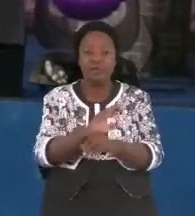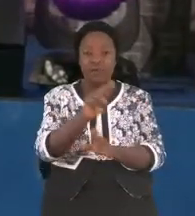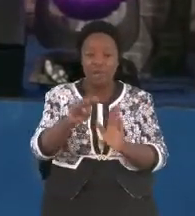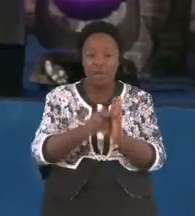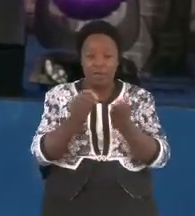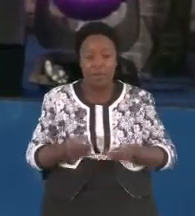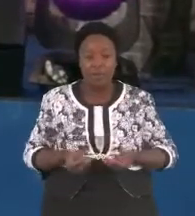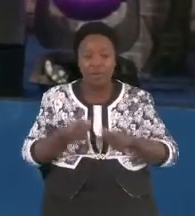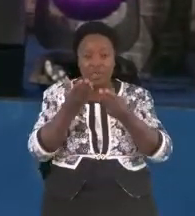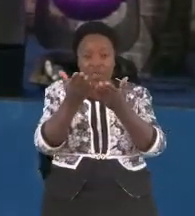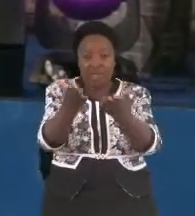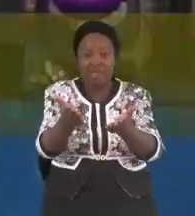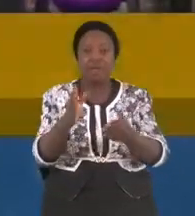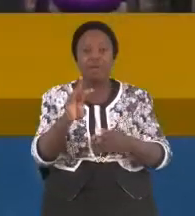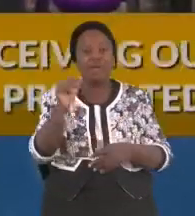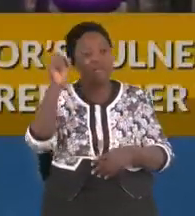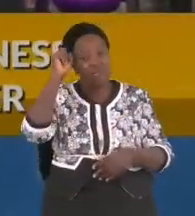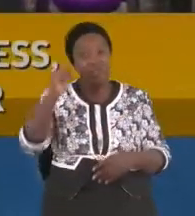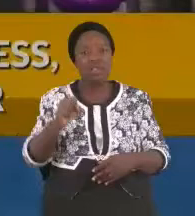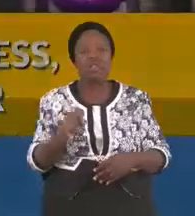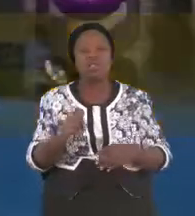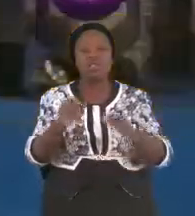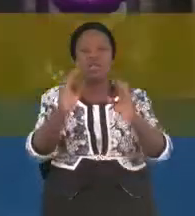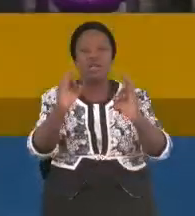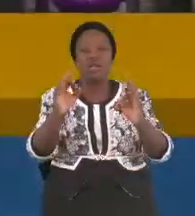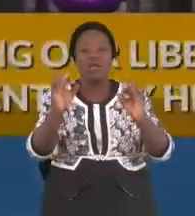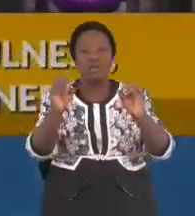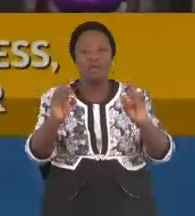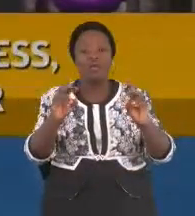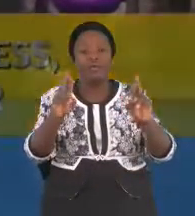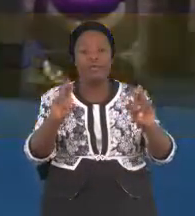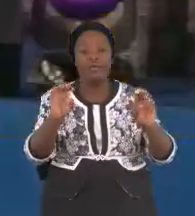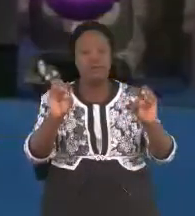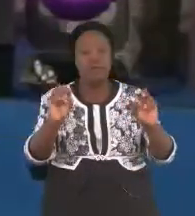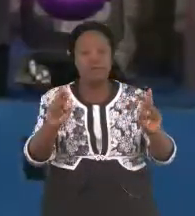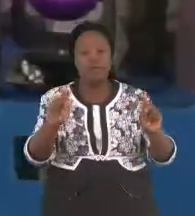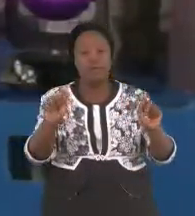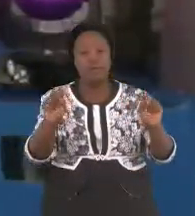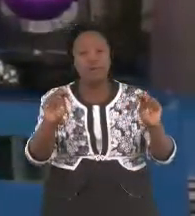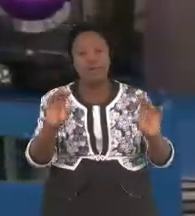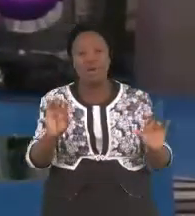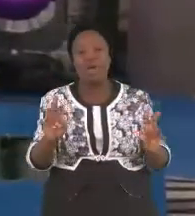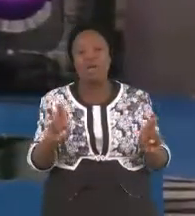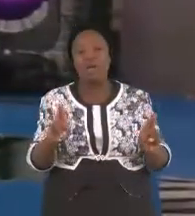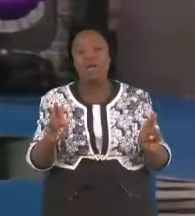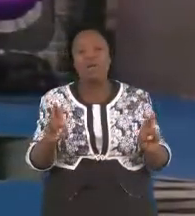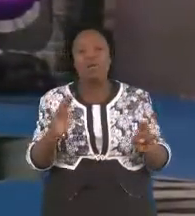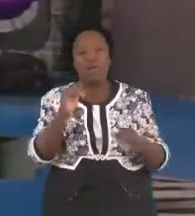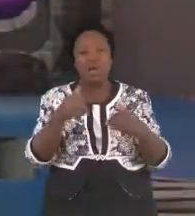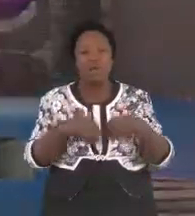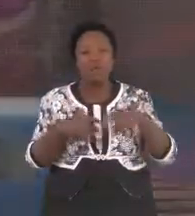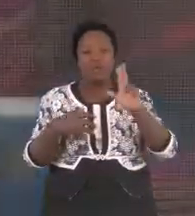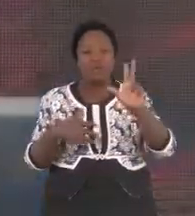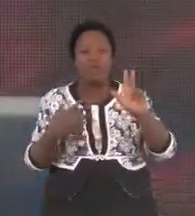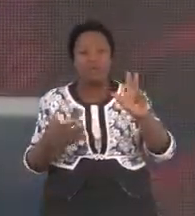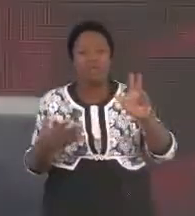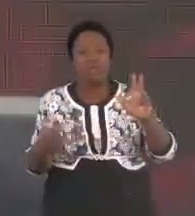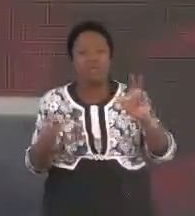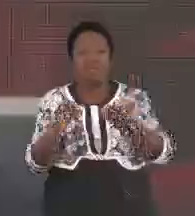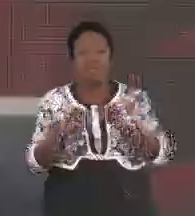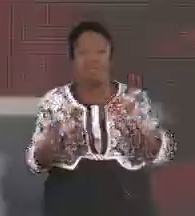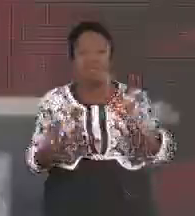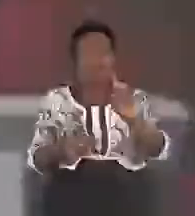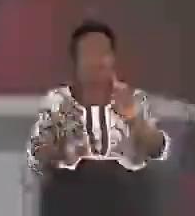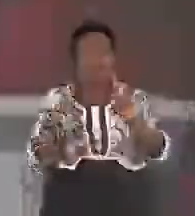his forerunner. There are three things we're looking at. Number one, the foundation of the ministry